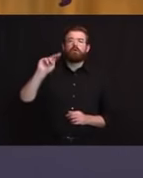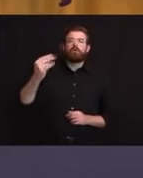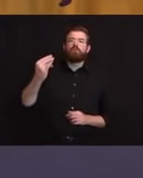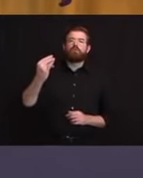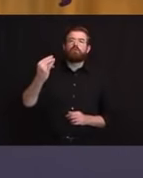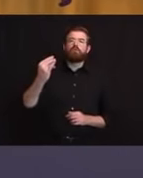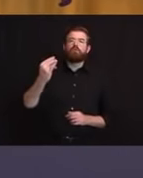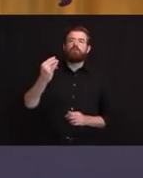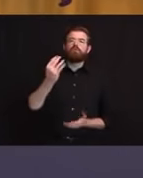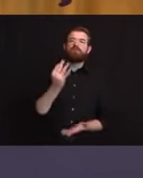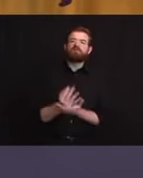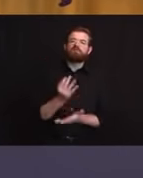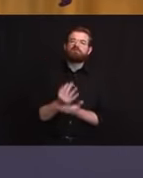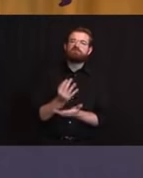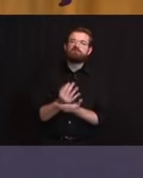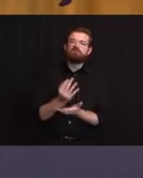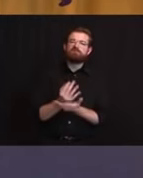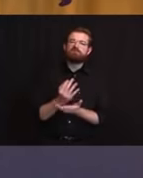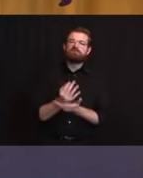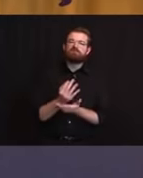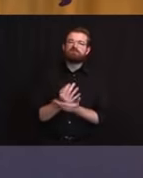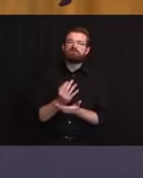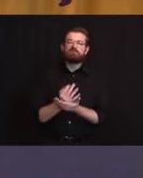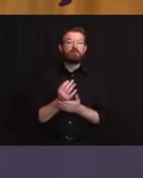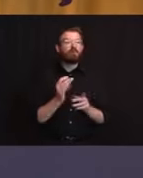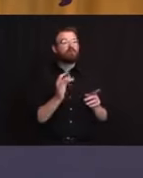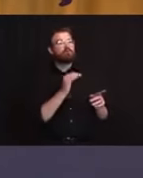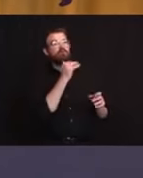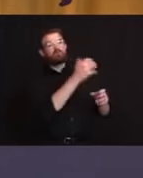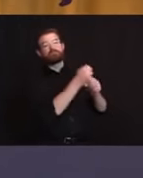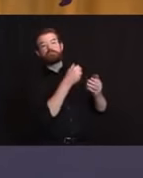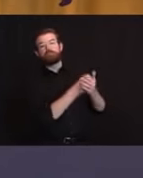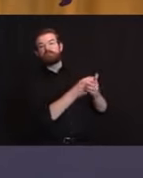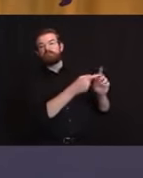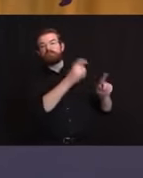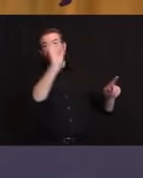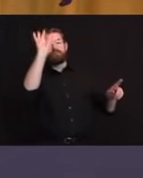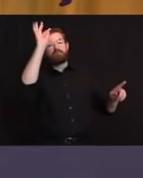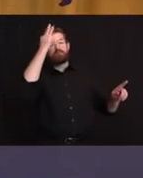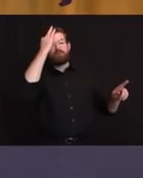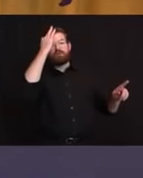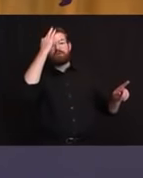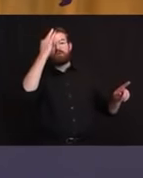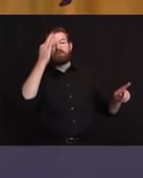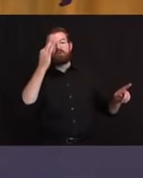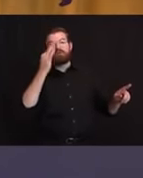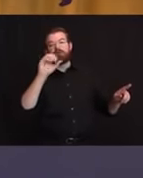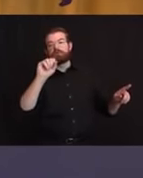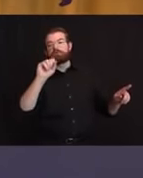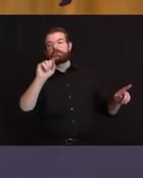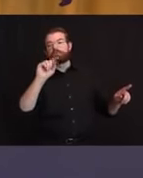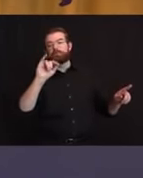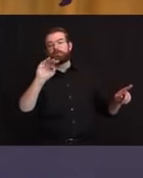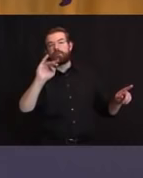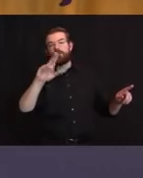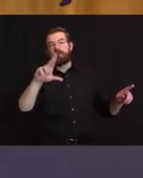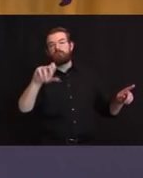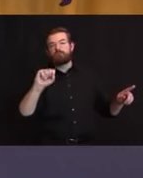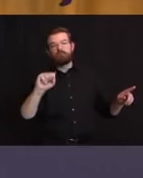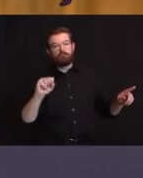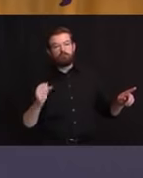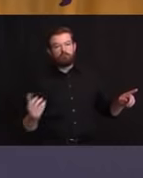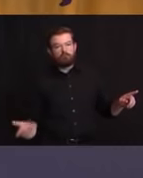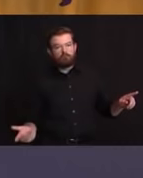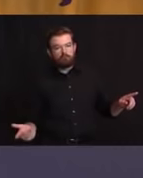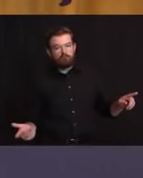if the state doesn't get money from the next federal stimulus act? And you've said New Jersey needs anywhere between 20 to 30